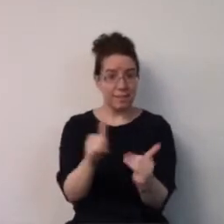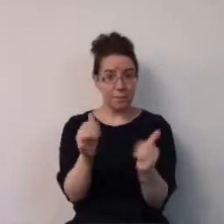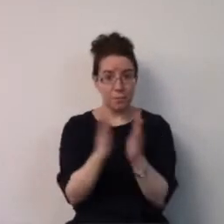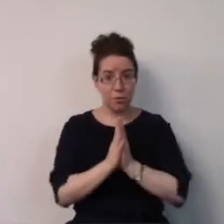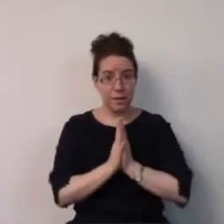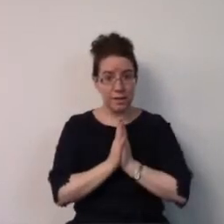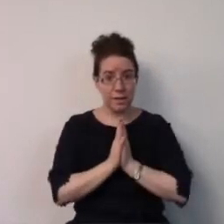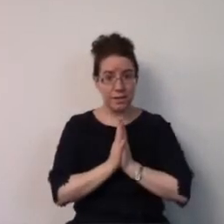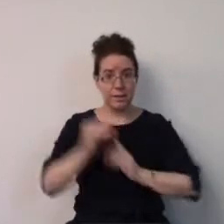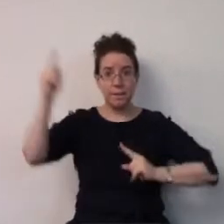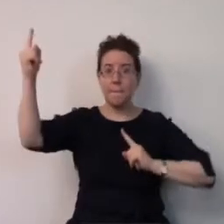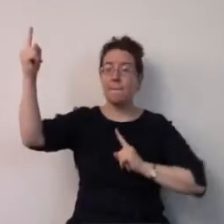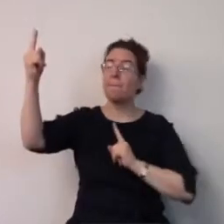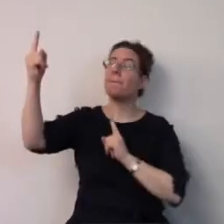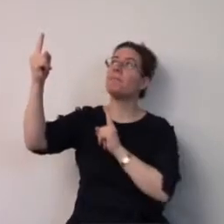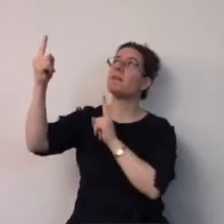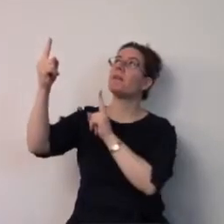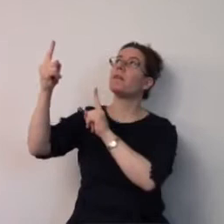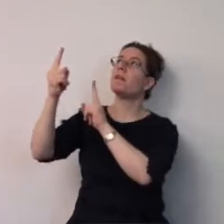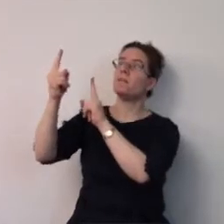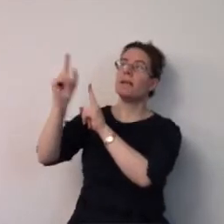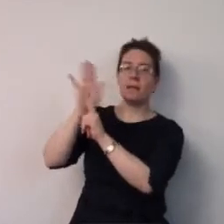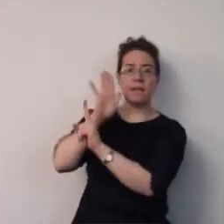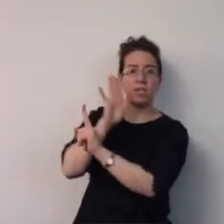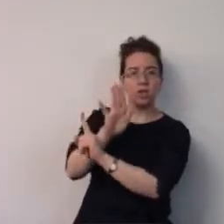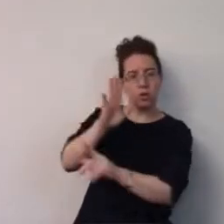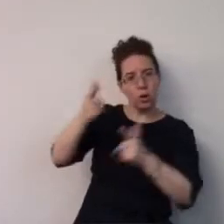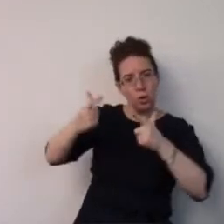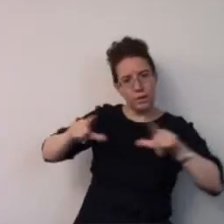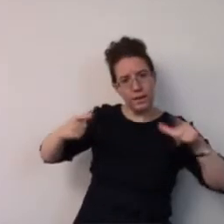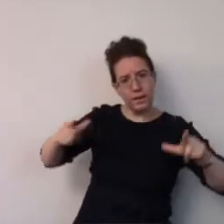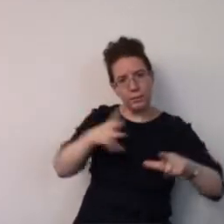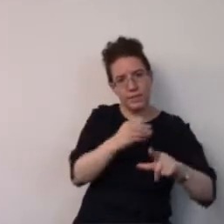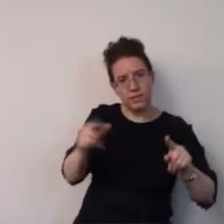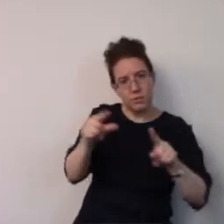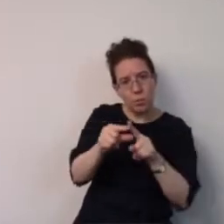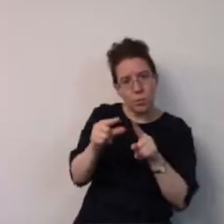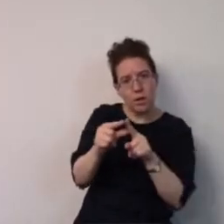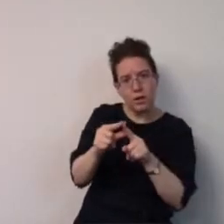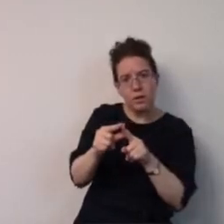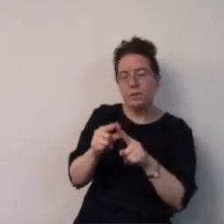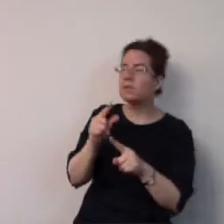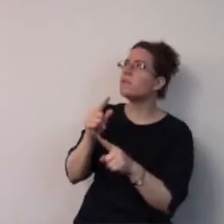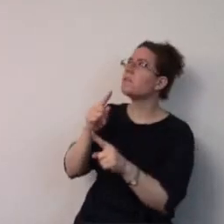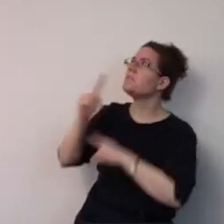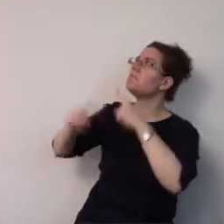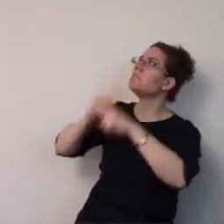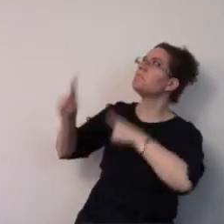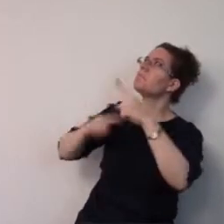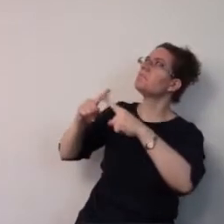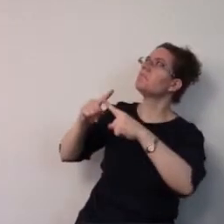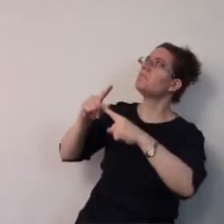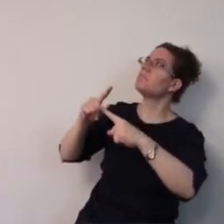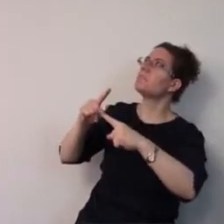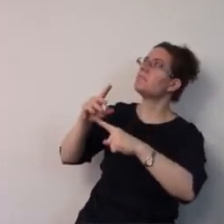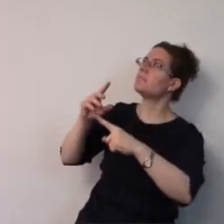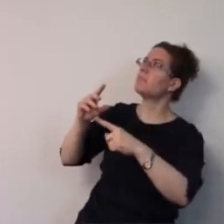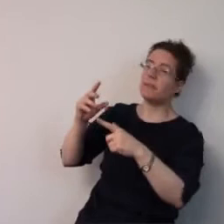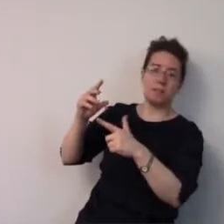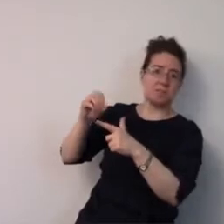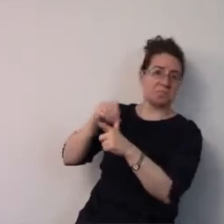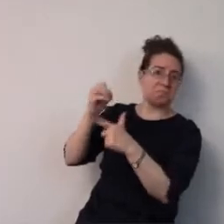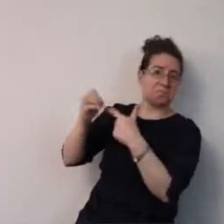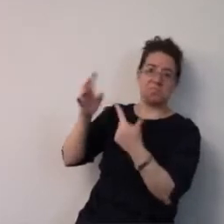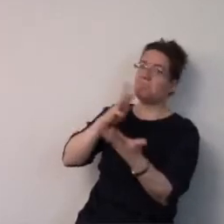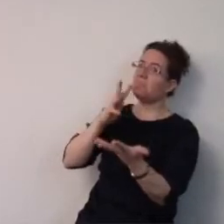talk to Him. Yeah. All right. And make it a habit. Until, you know, you'll get lost in the spirit of prayer.